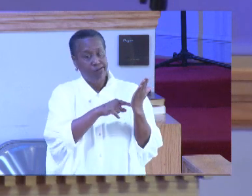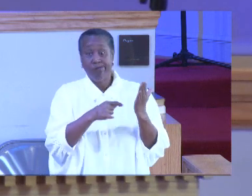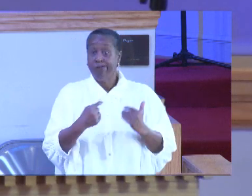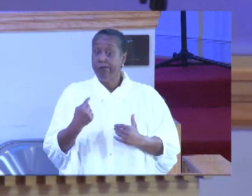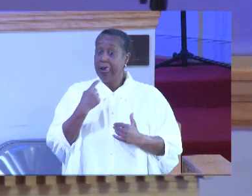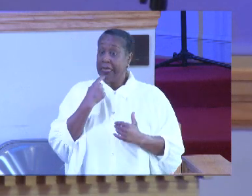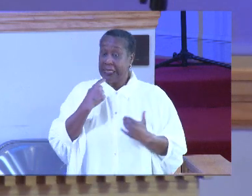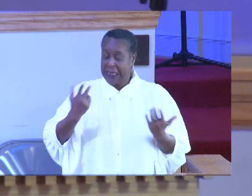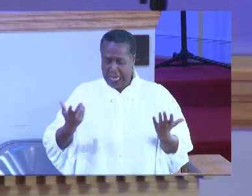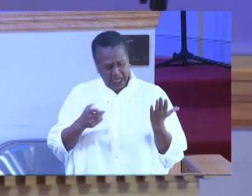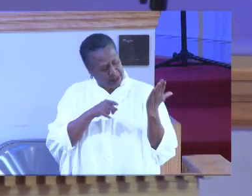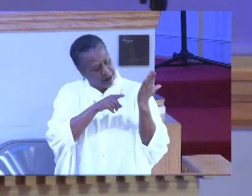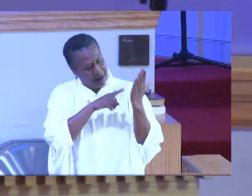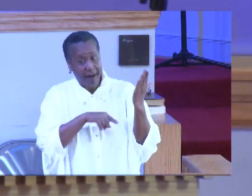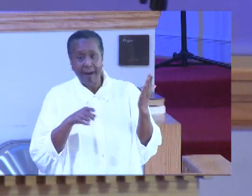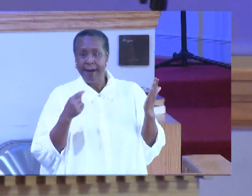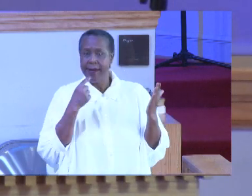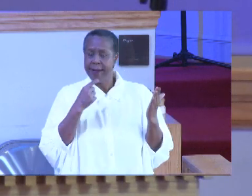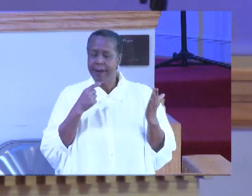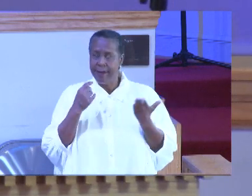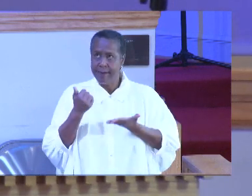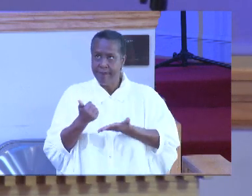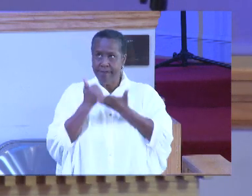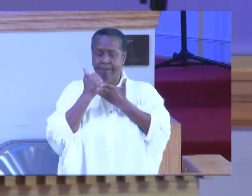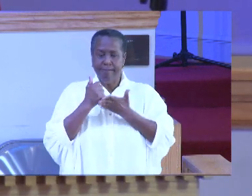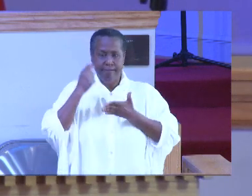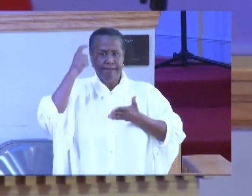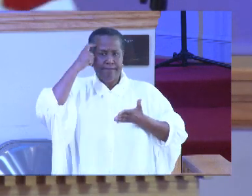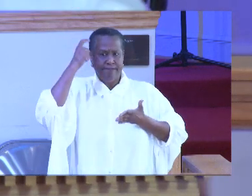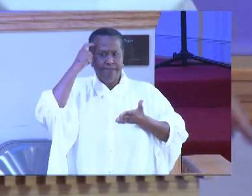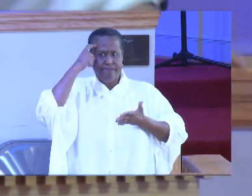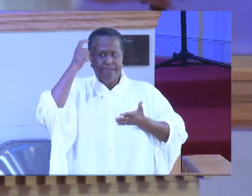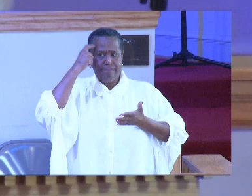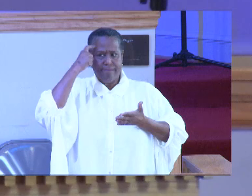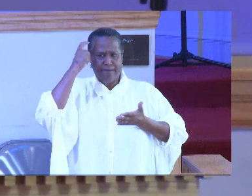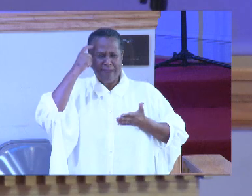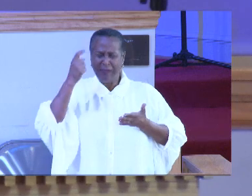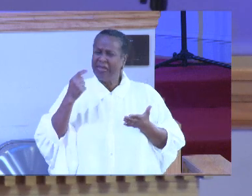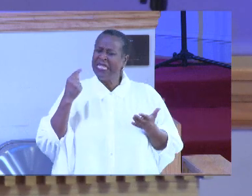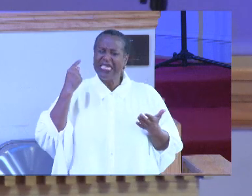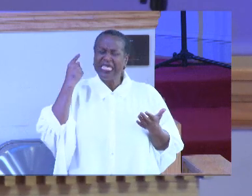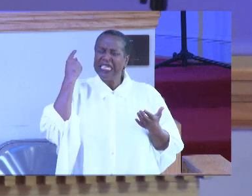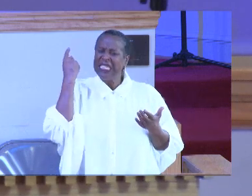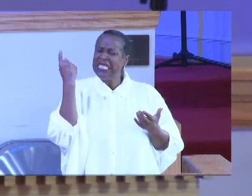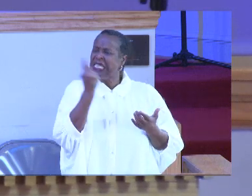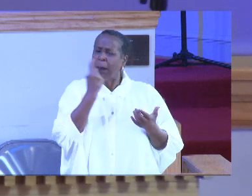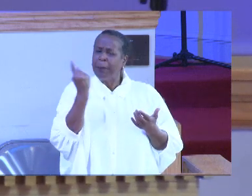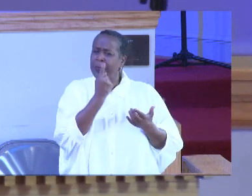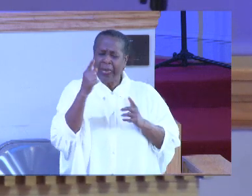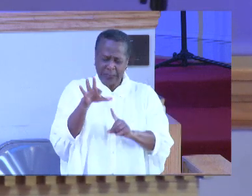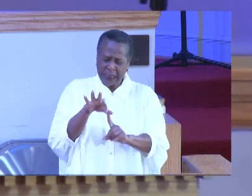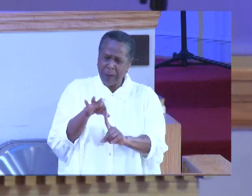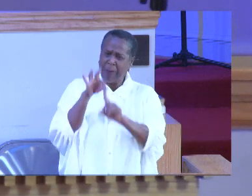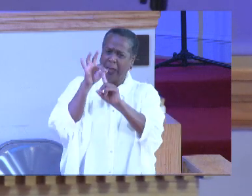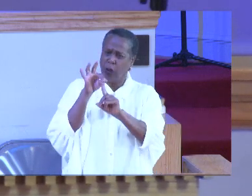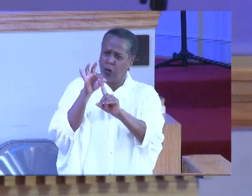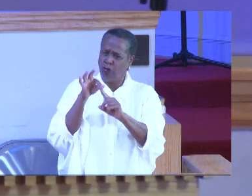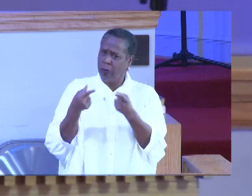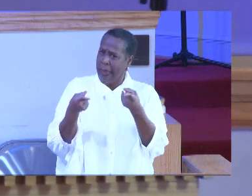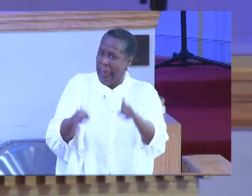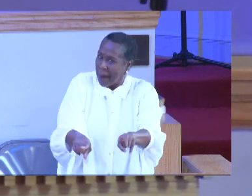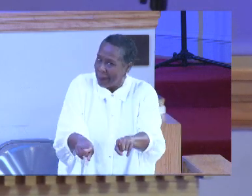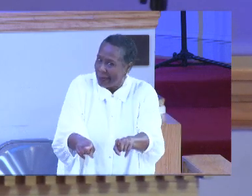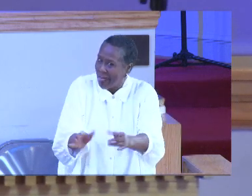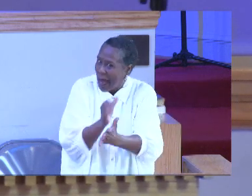the canyon walls of our consciousness. For there was something special and unique that took place in